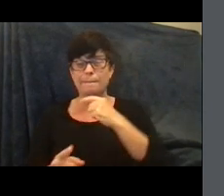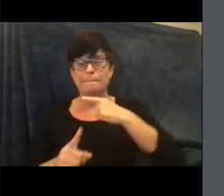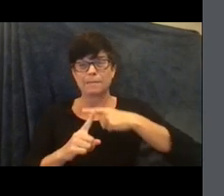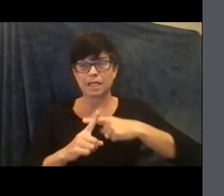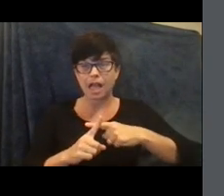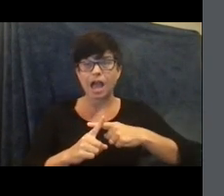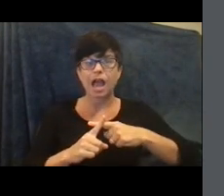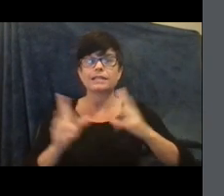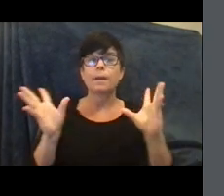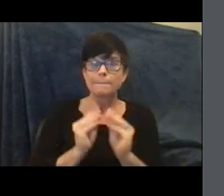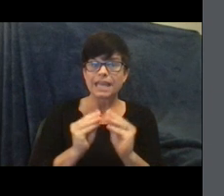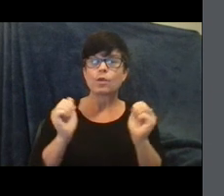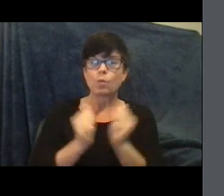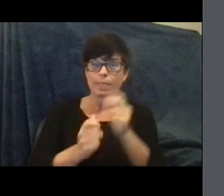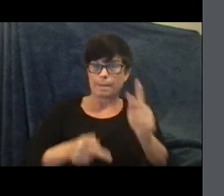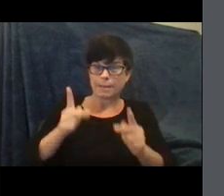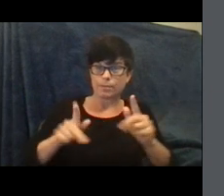the neighborhood